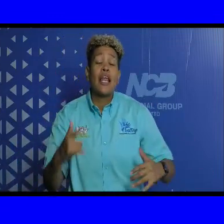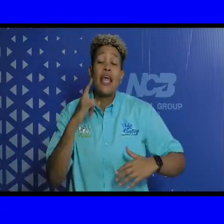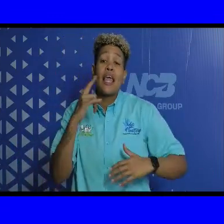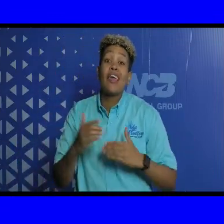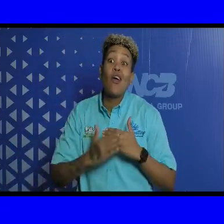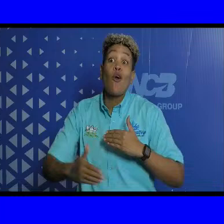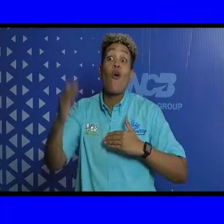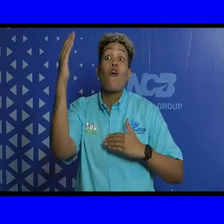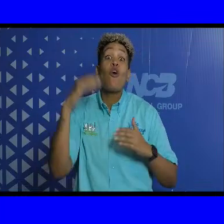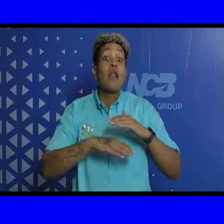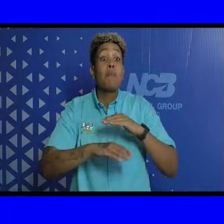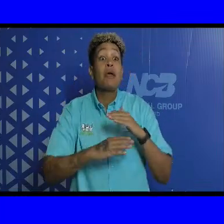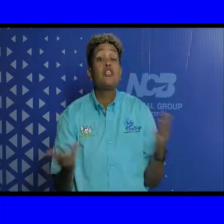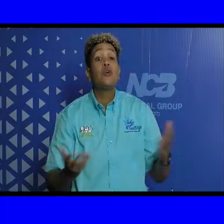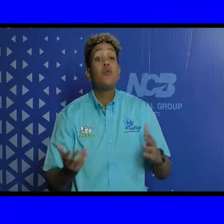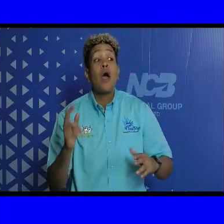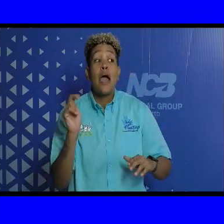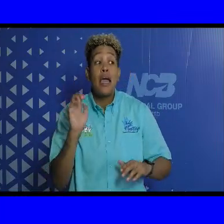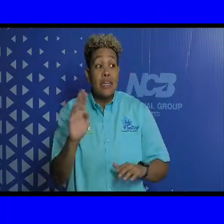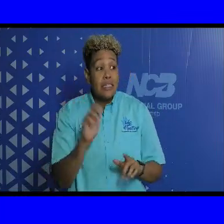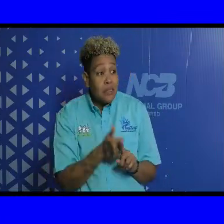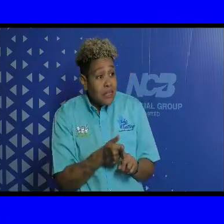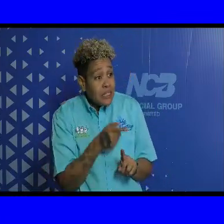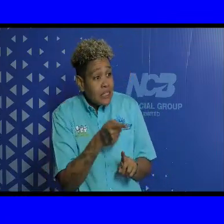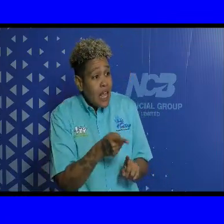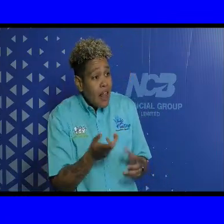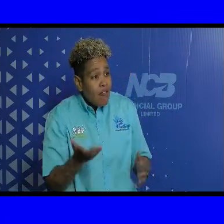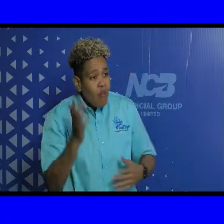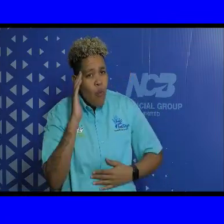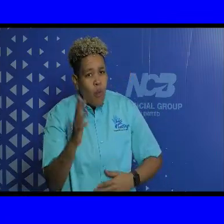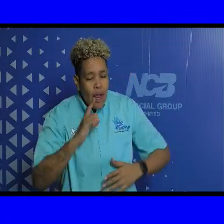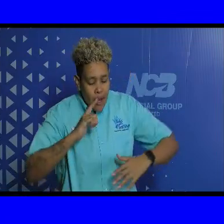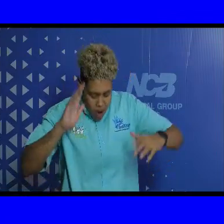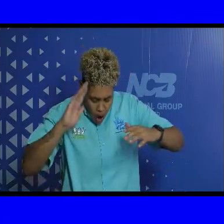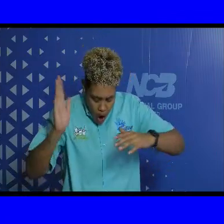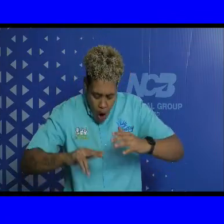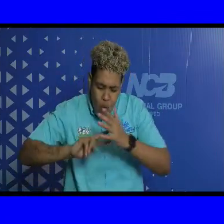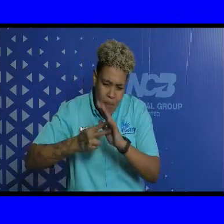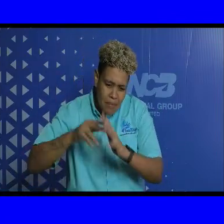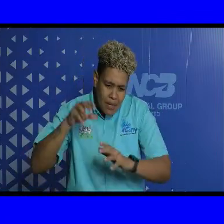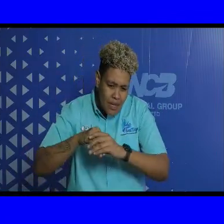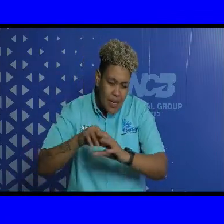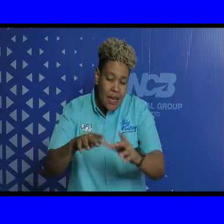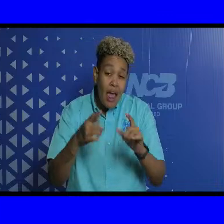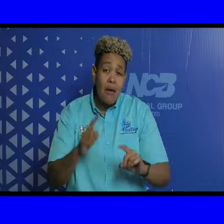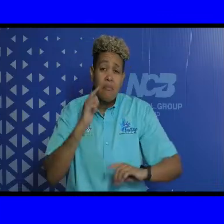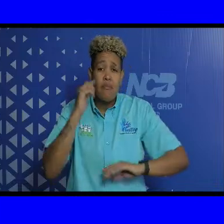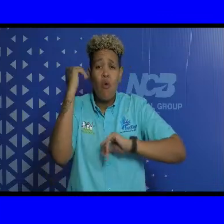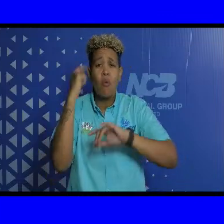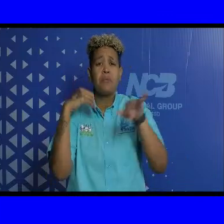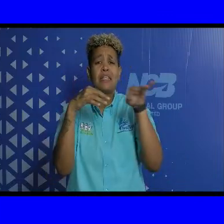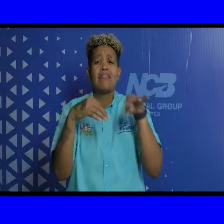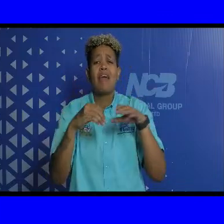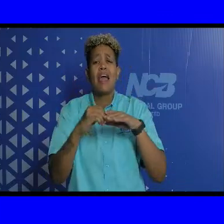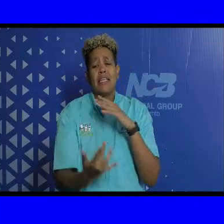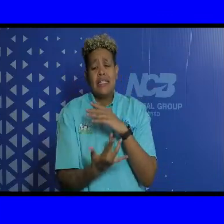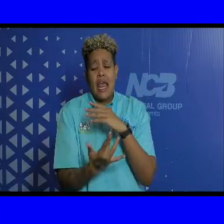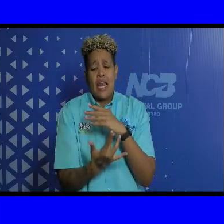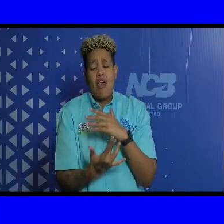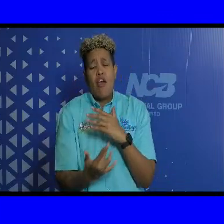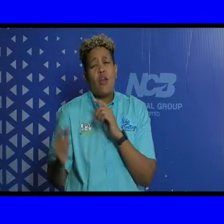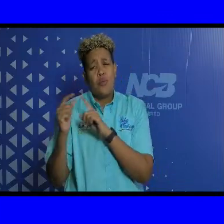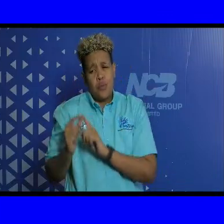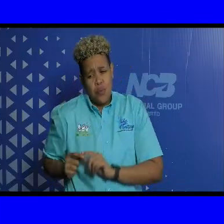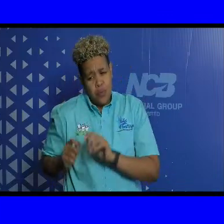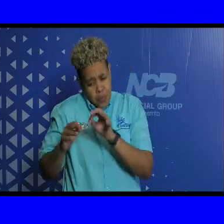go-forward basis, what NCB will be all about. And we'll hopefully define it in technicolor